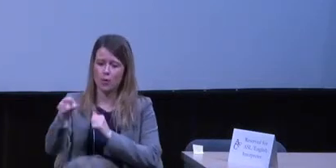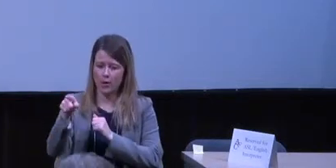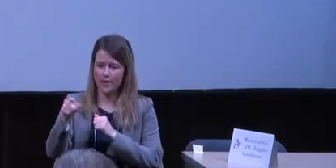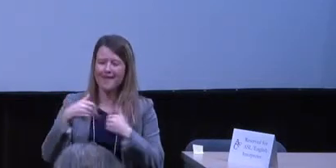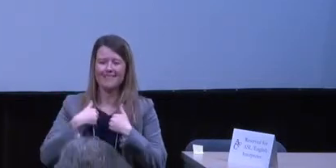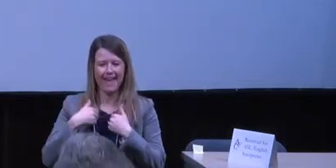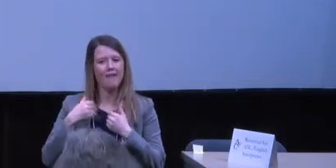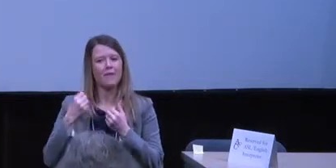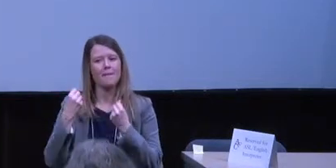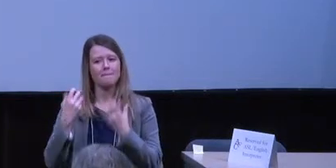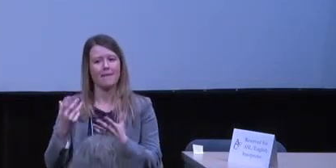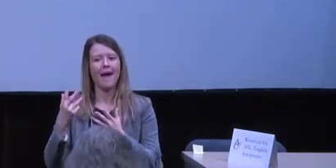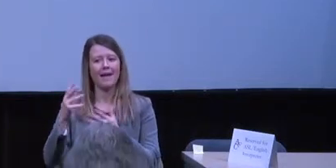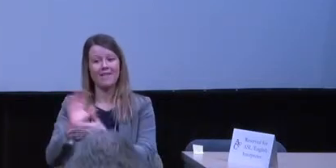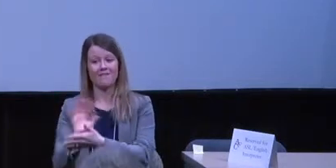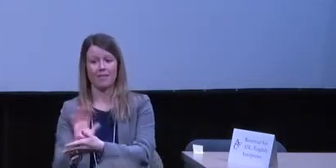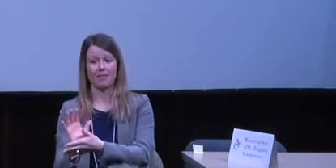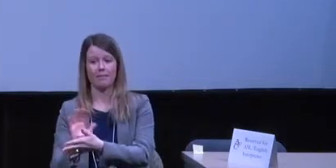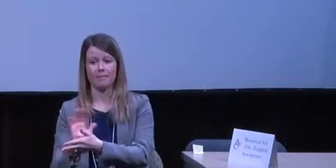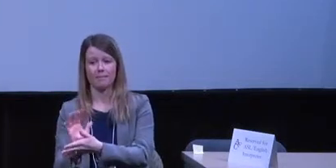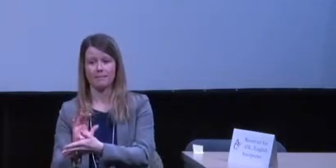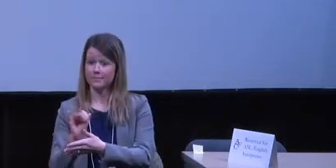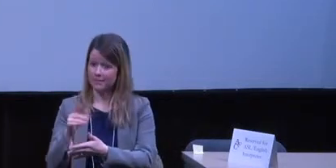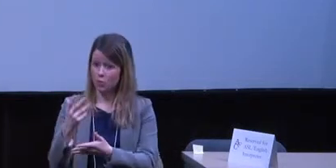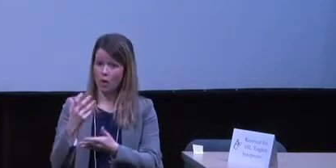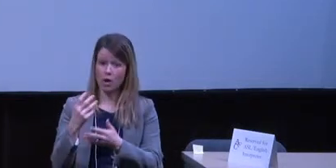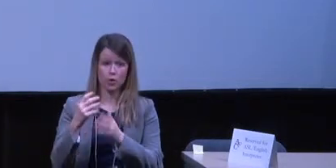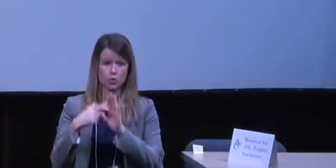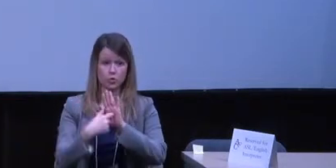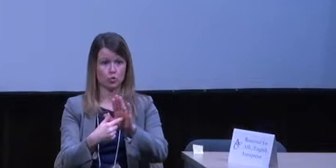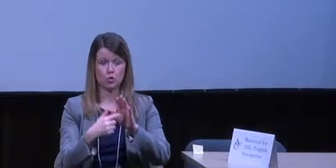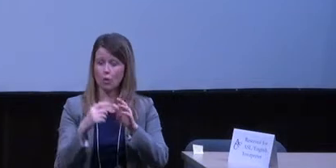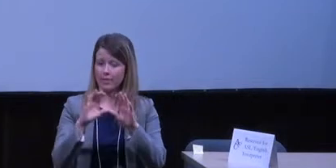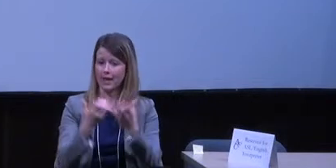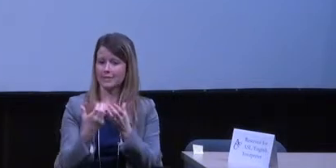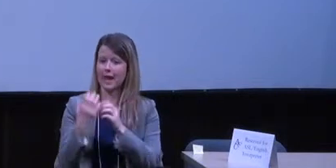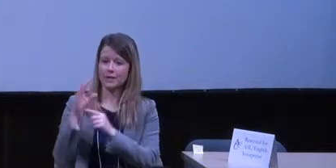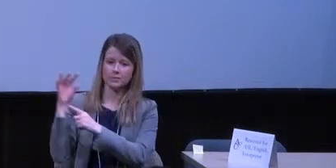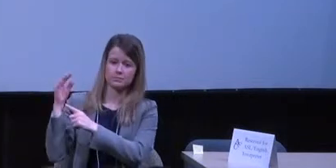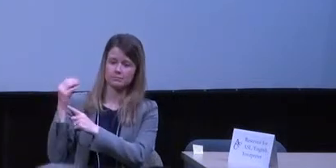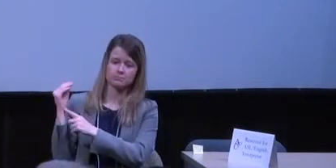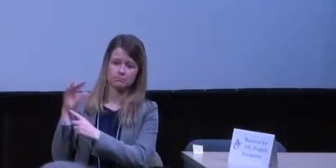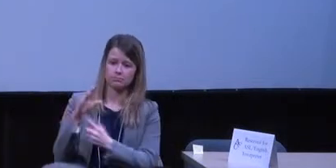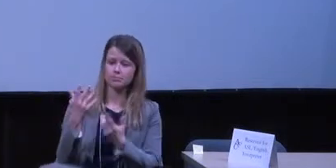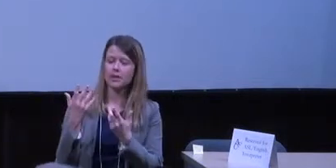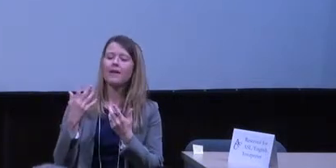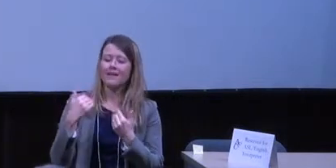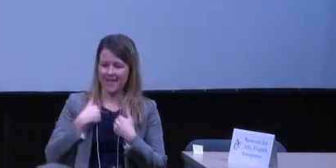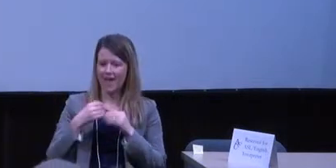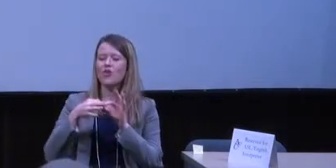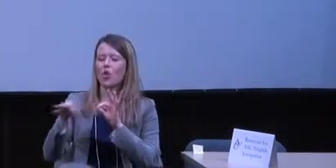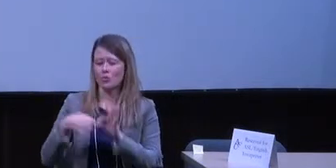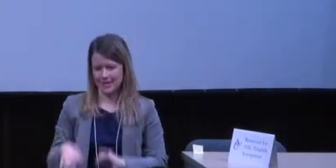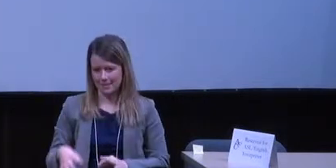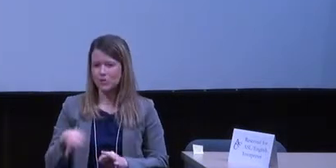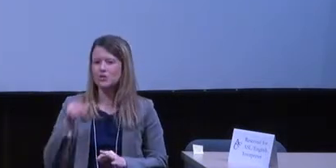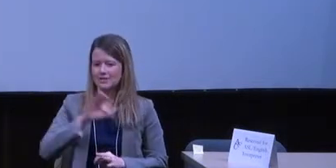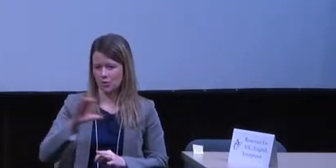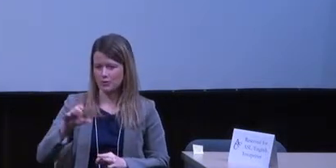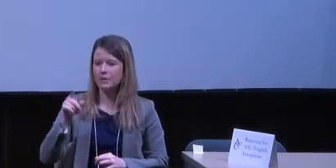that if you're going to show them in class that are closed captioned. I work with a lot of staff to make